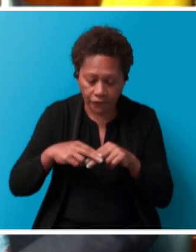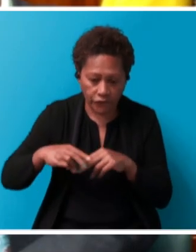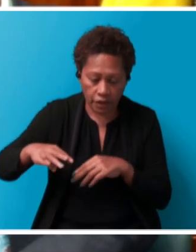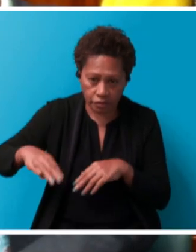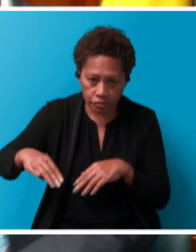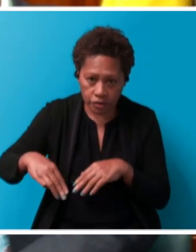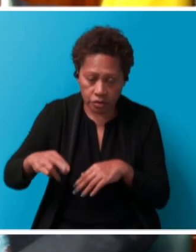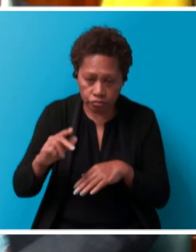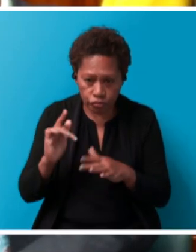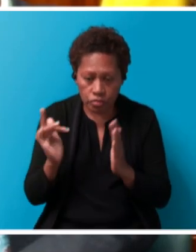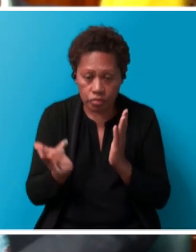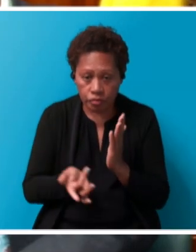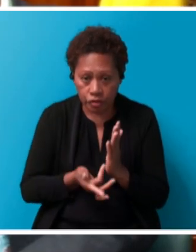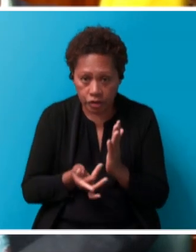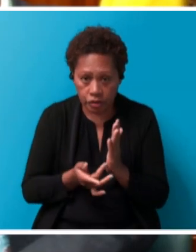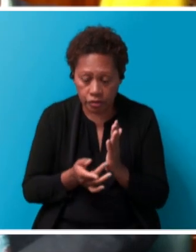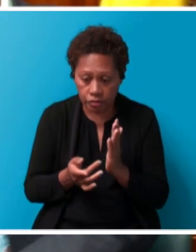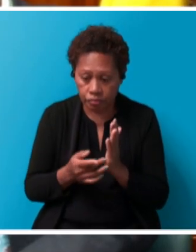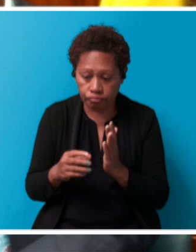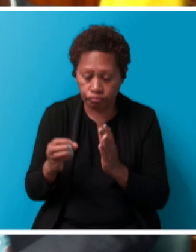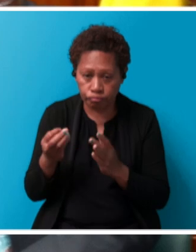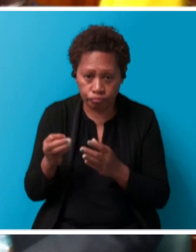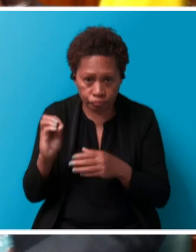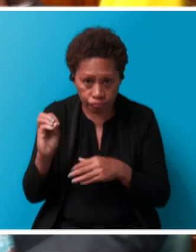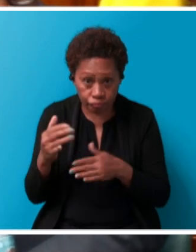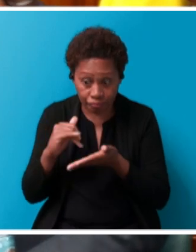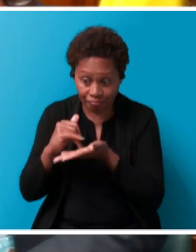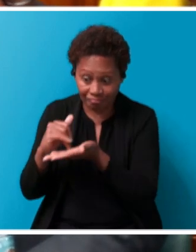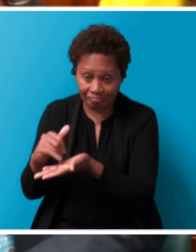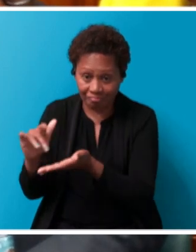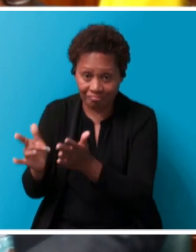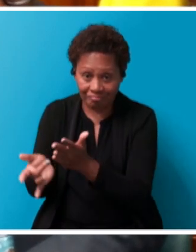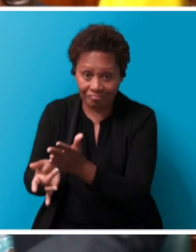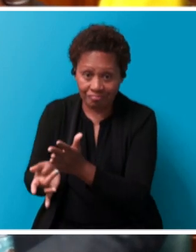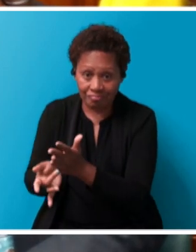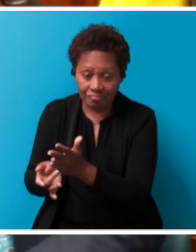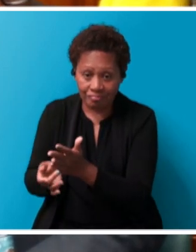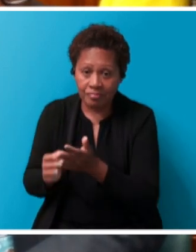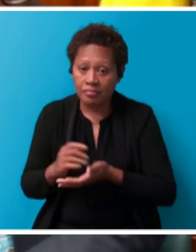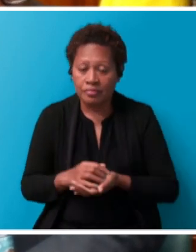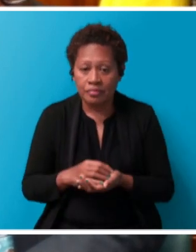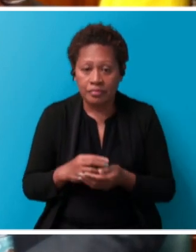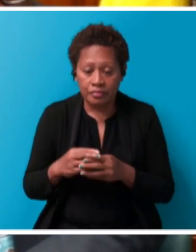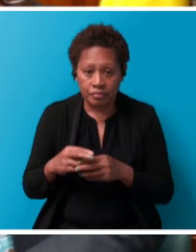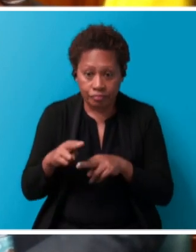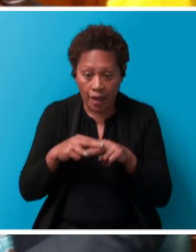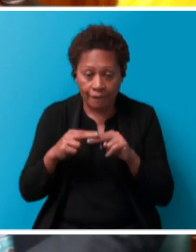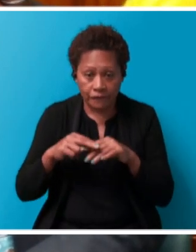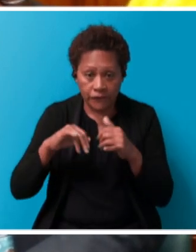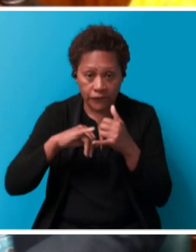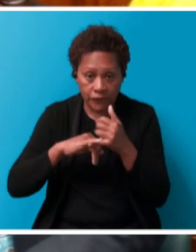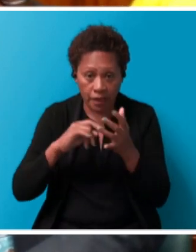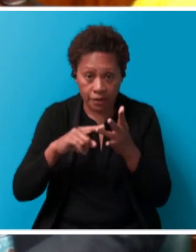technologies to increase renewable energy transition targets. Fiji's solar energy markets face key challenges,